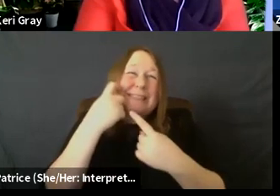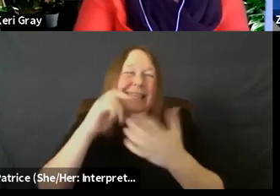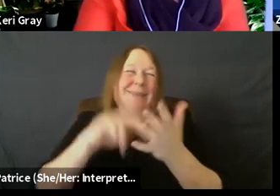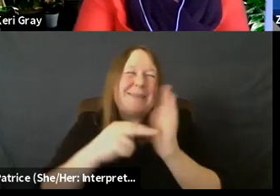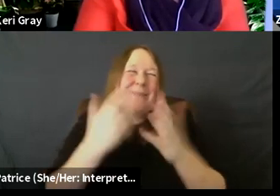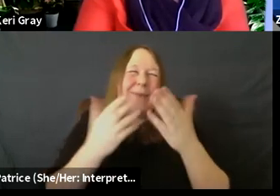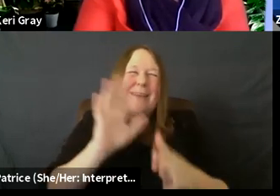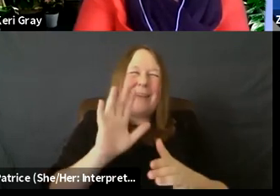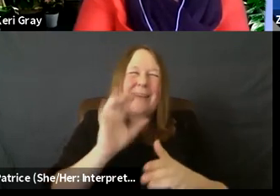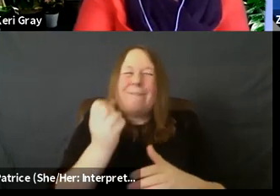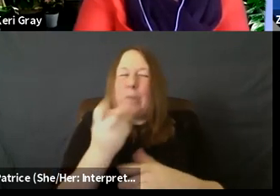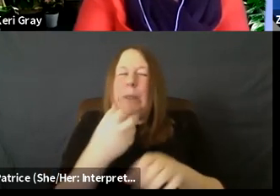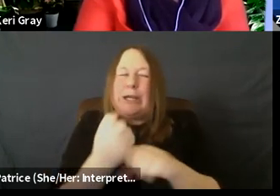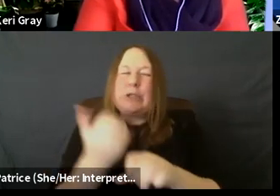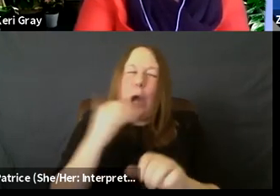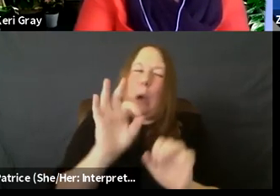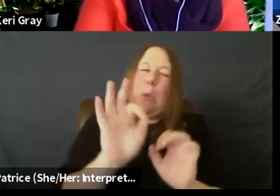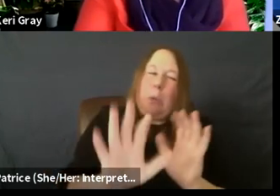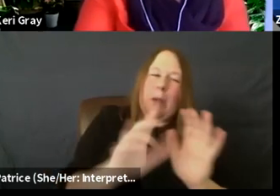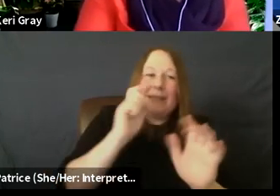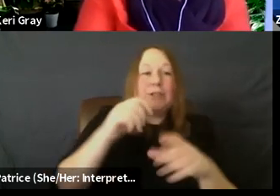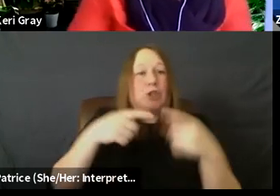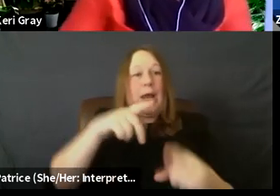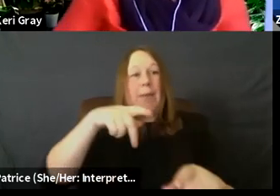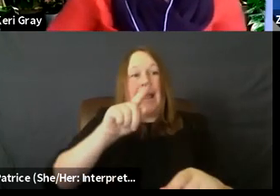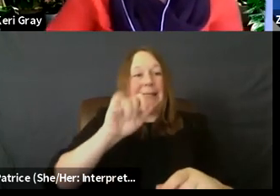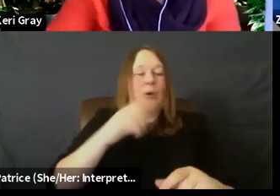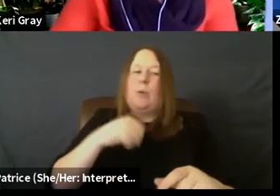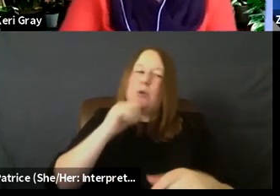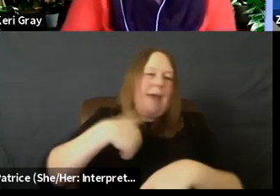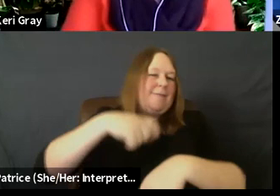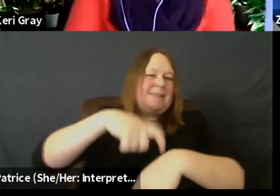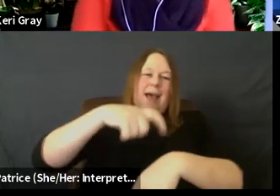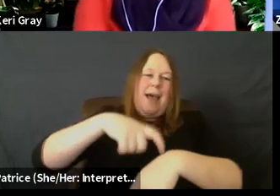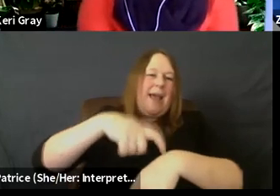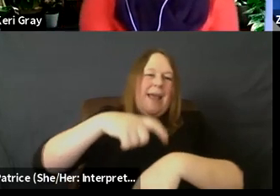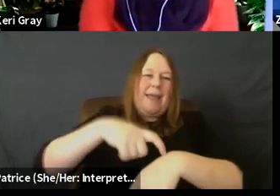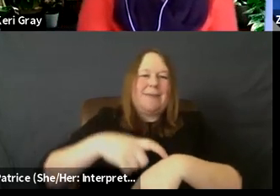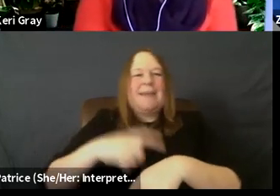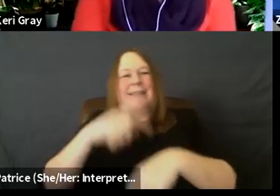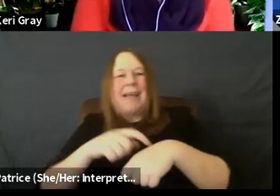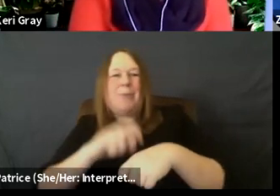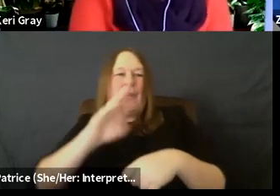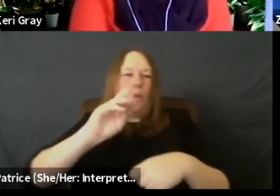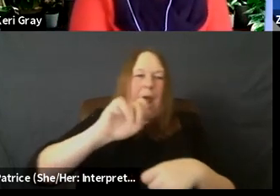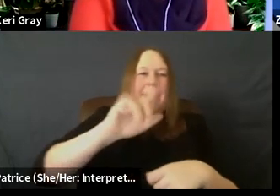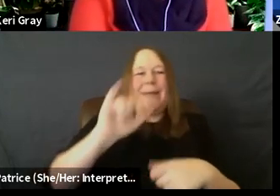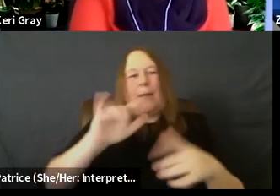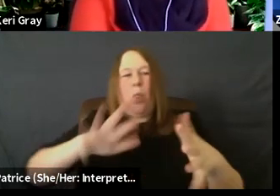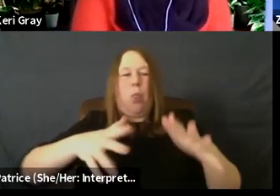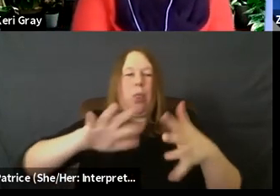been a couple years ago, because in the pandemic, we don't have time. It's timey, wimey, wibbly, wobbly